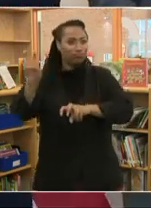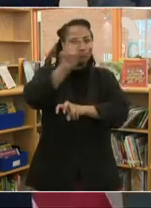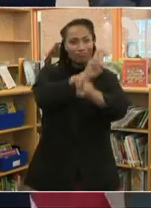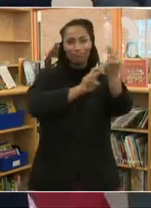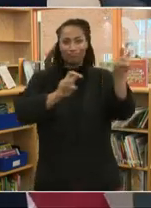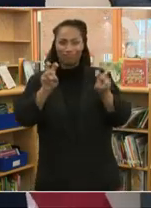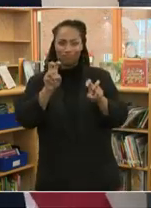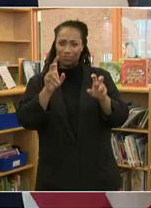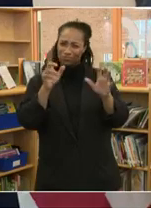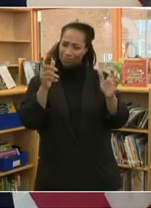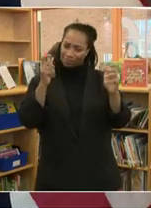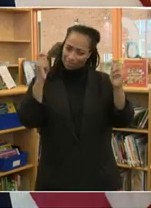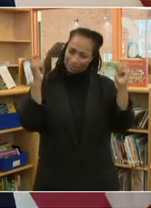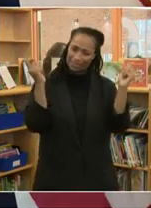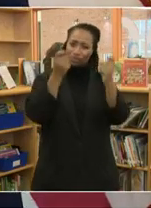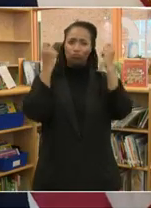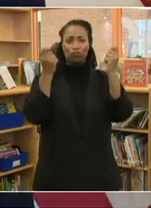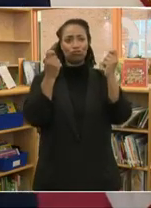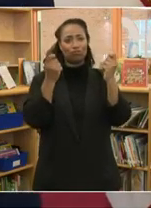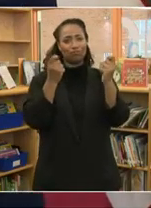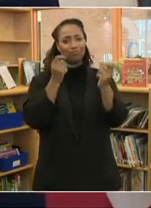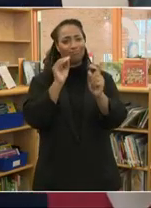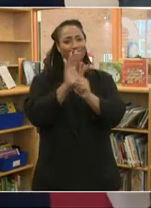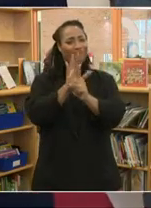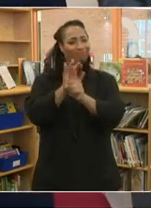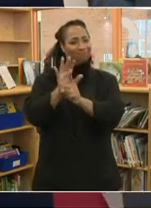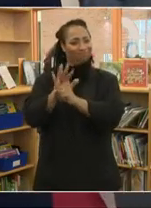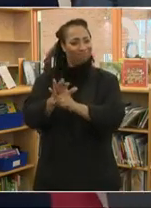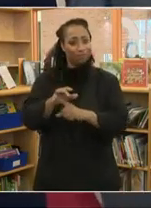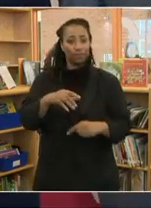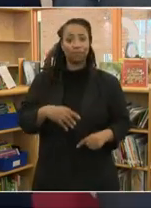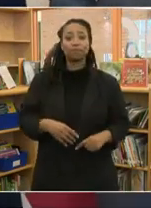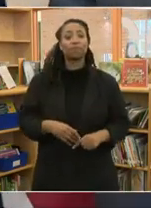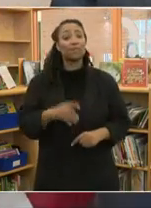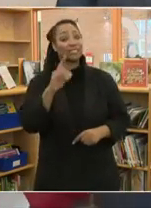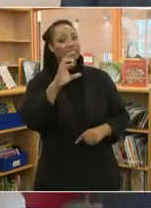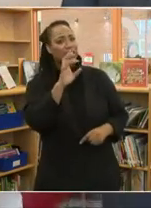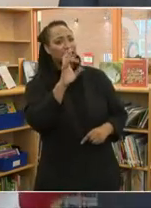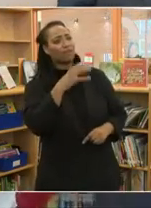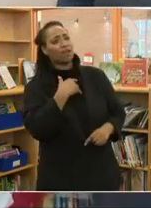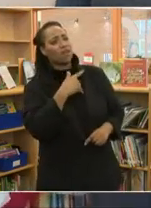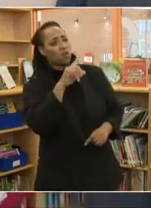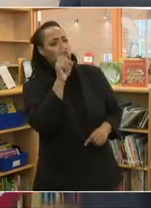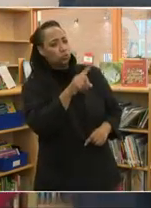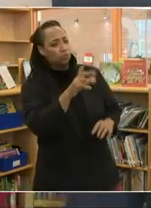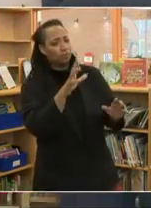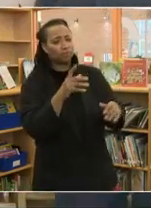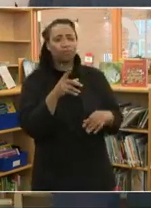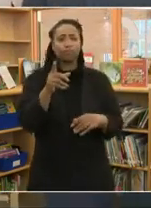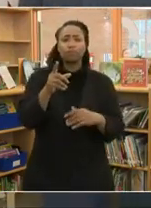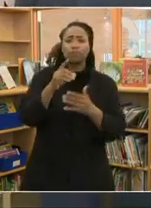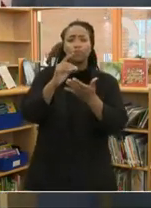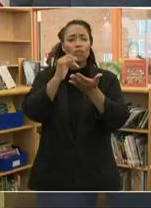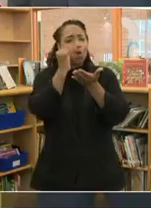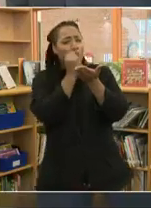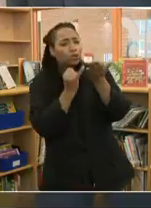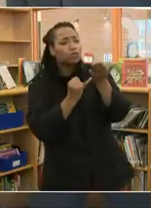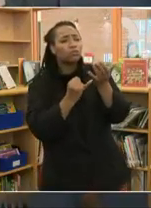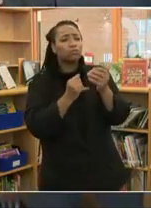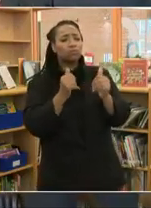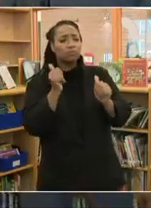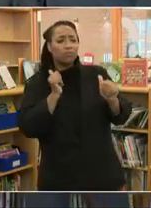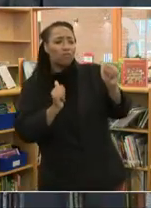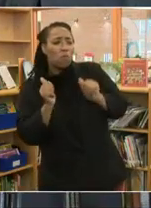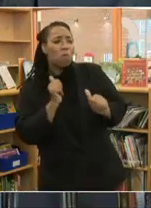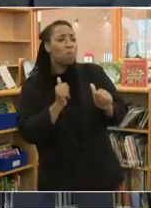Good afternoon, Felicia Ashley, ABC7. For Ms. Rios, I'm here talking about arts, performing arts. Are there any programs within our community